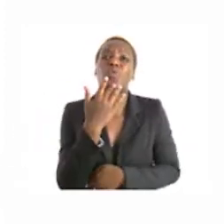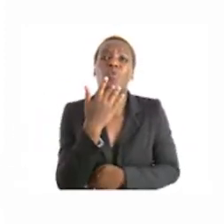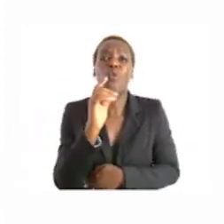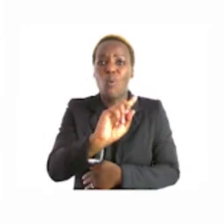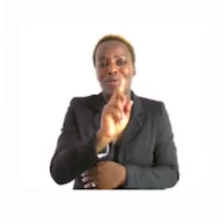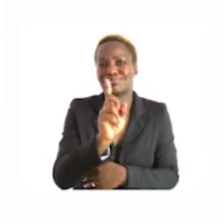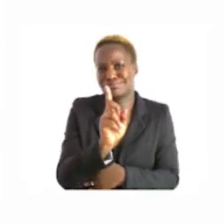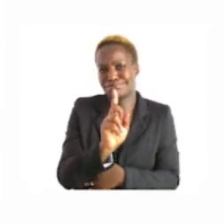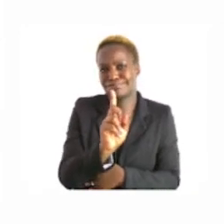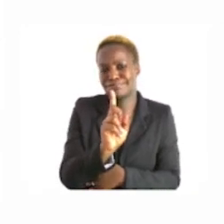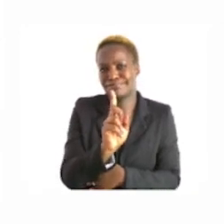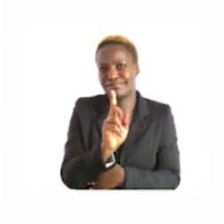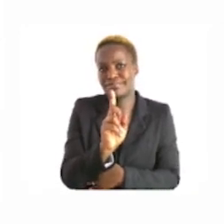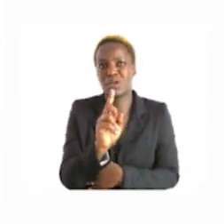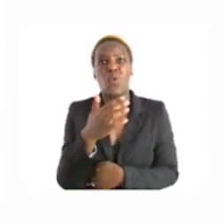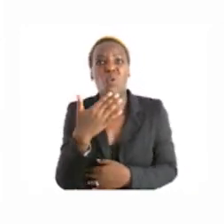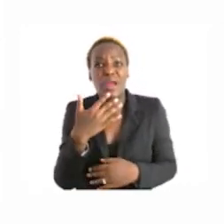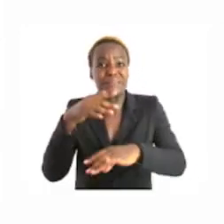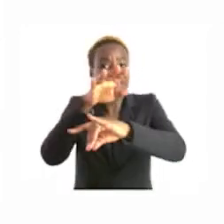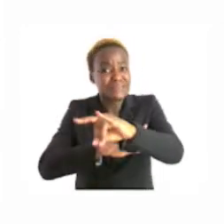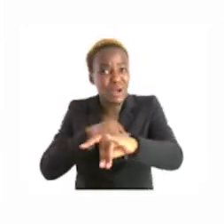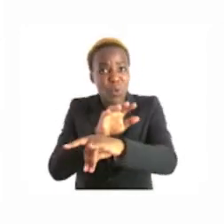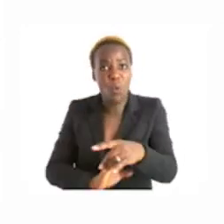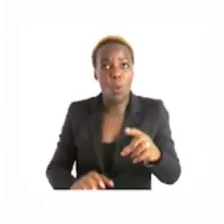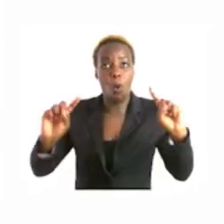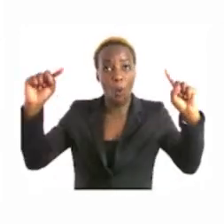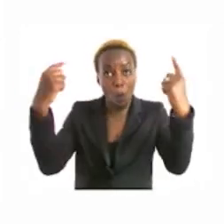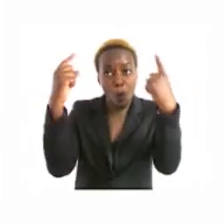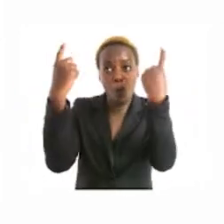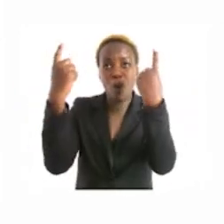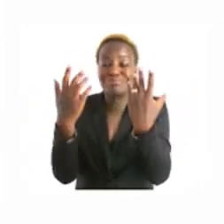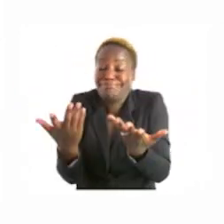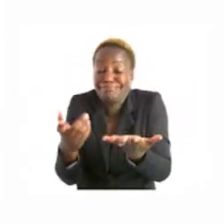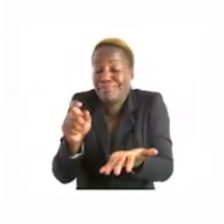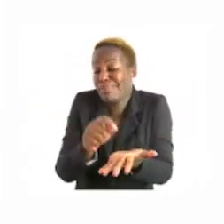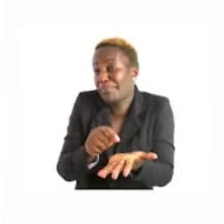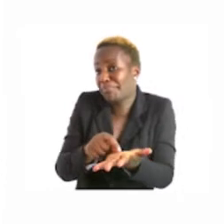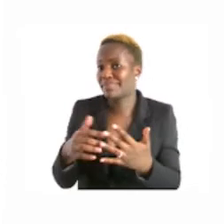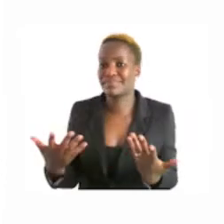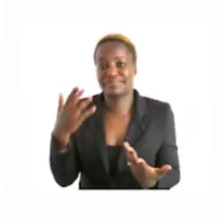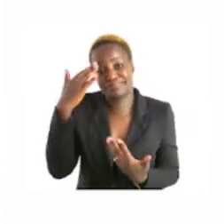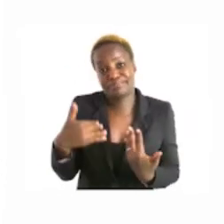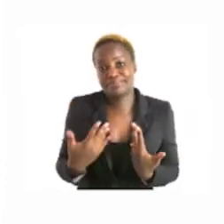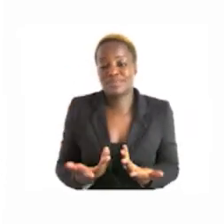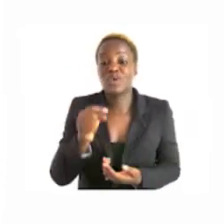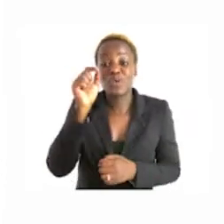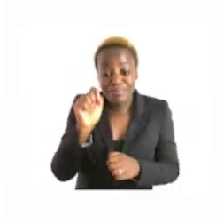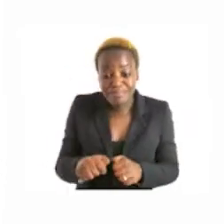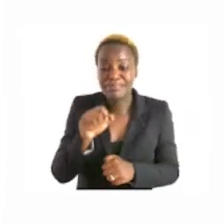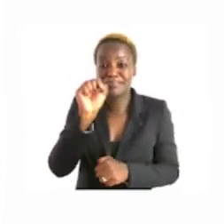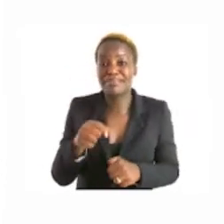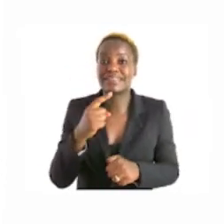animal at the back. Whether it's a zebra, or a kudu, or a chicken, or so on. You have to name for me the